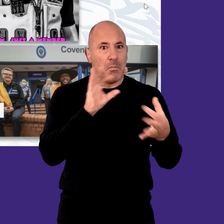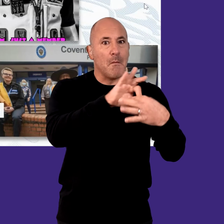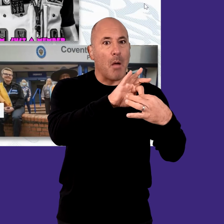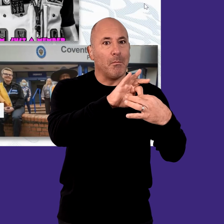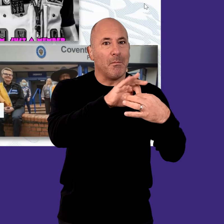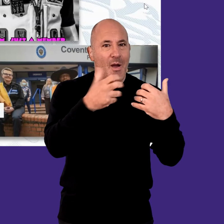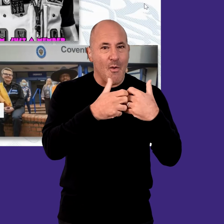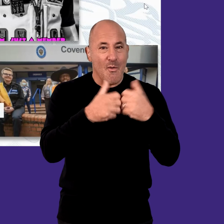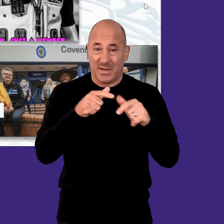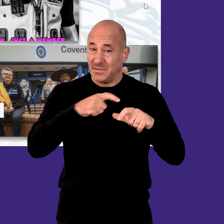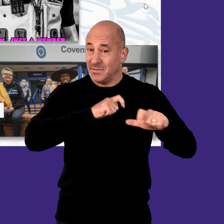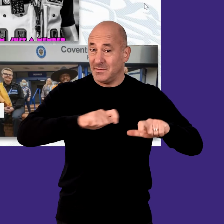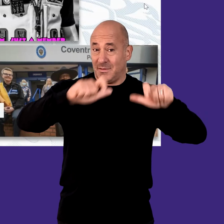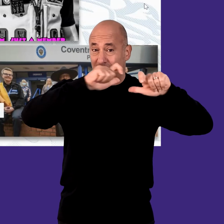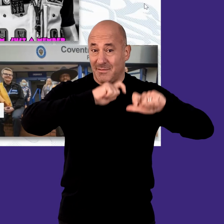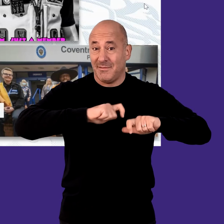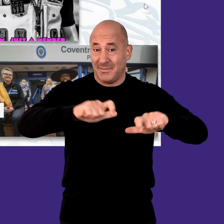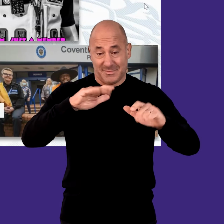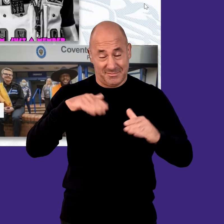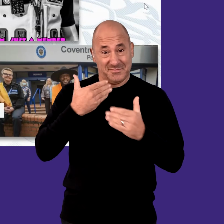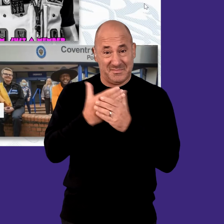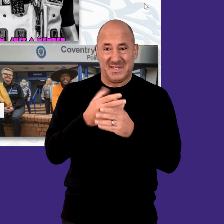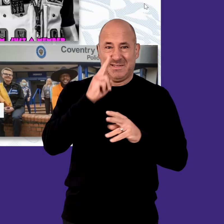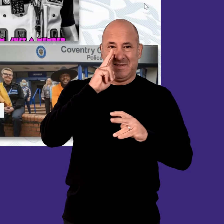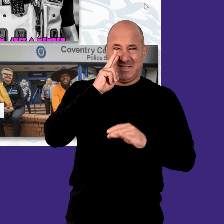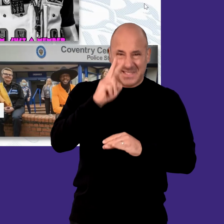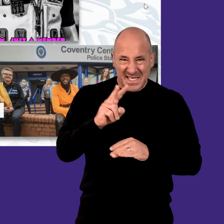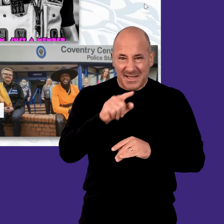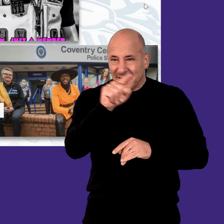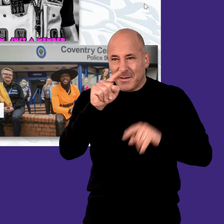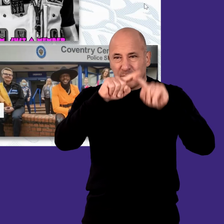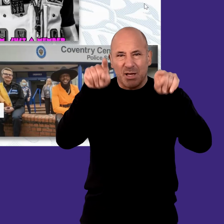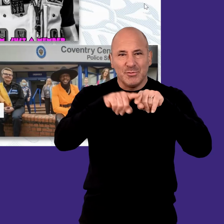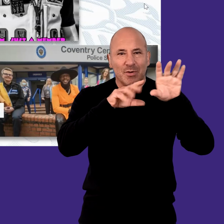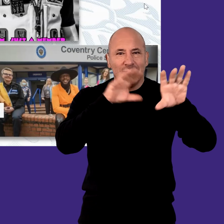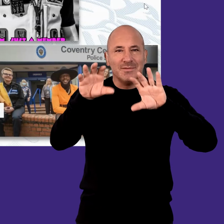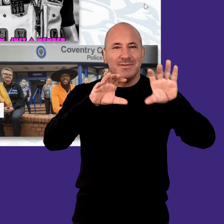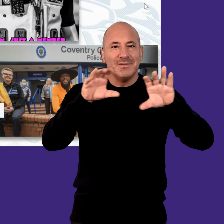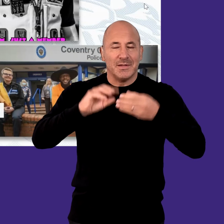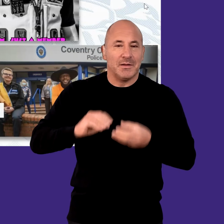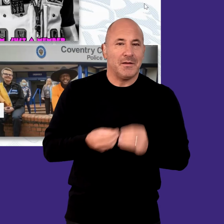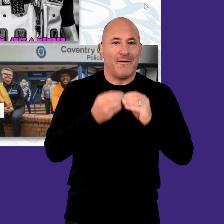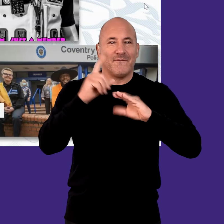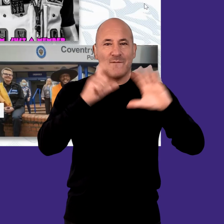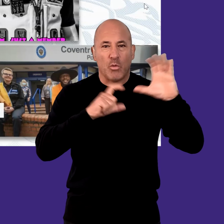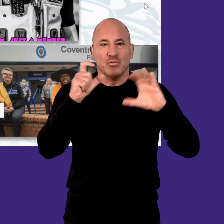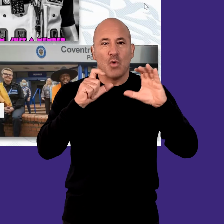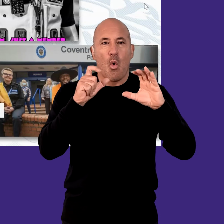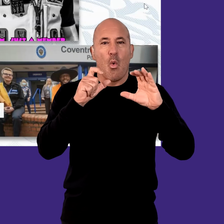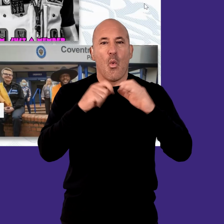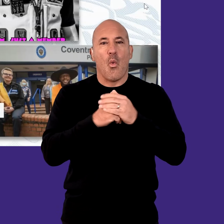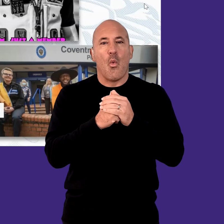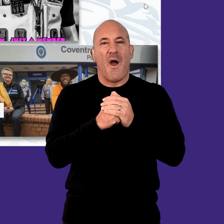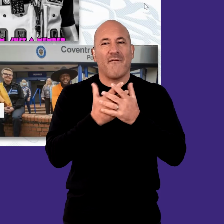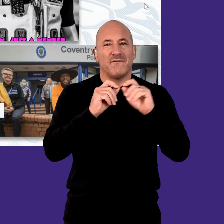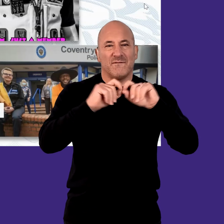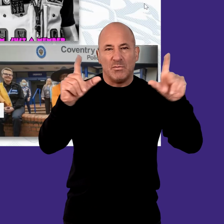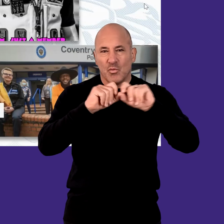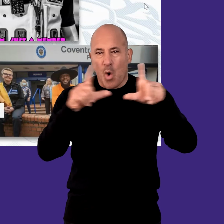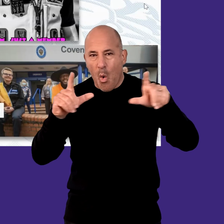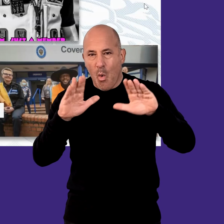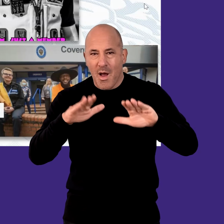young people and the police. And that's an ongoing thing that we're doing, and we're using the outputs. You can see a couple of images there. He produced a series of photographs